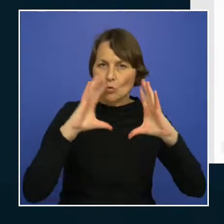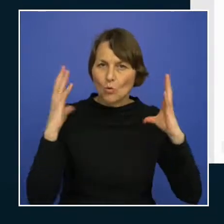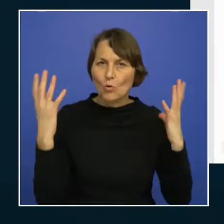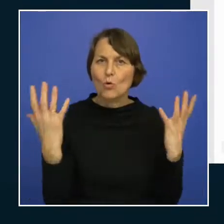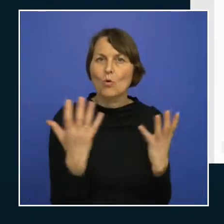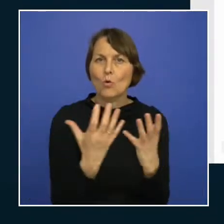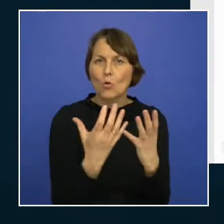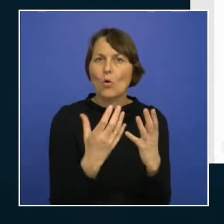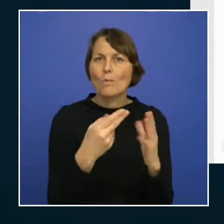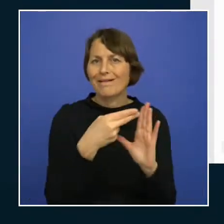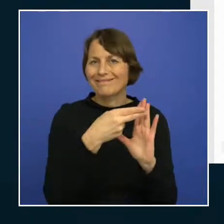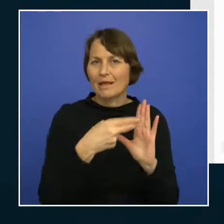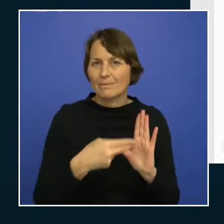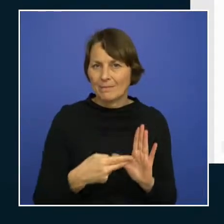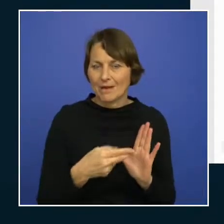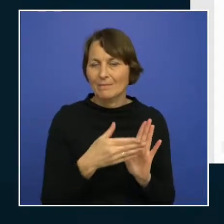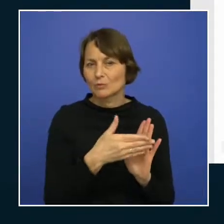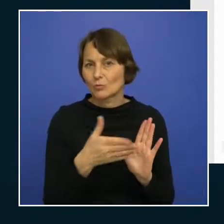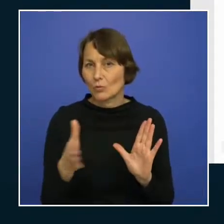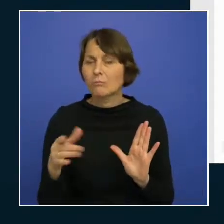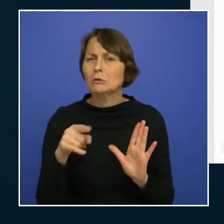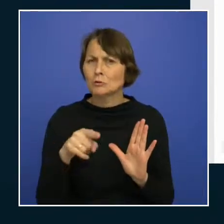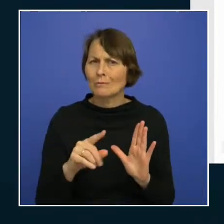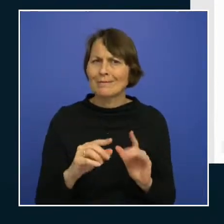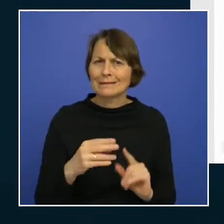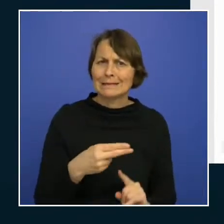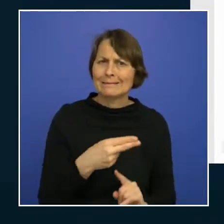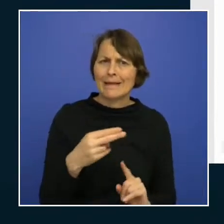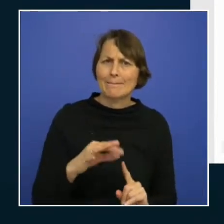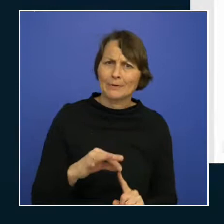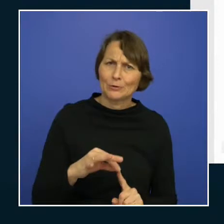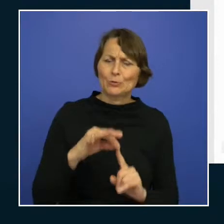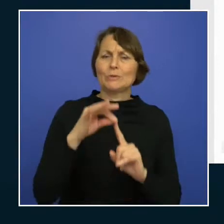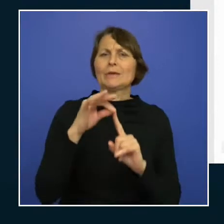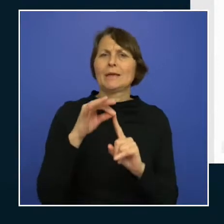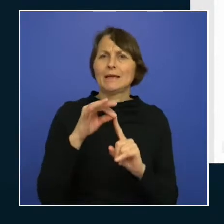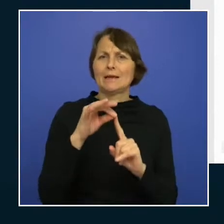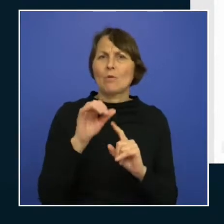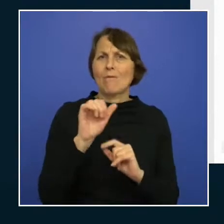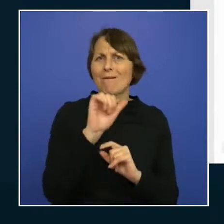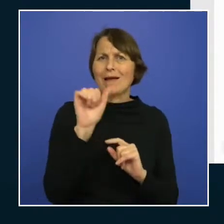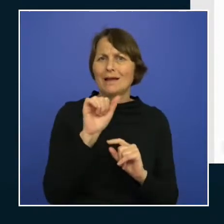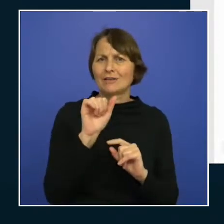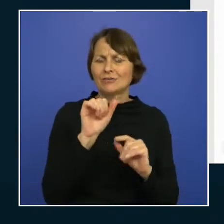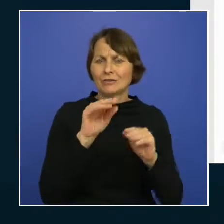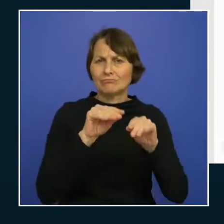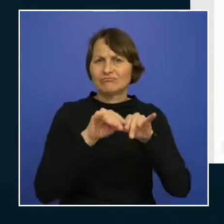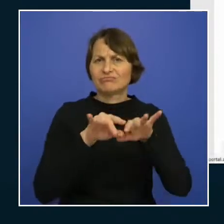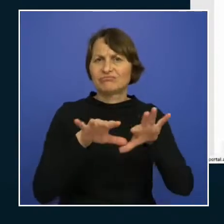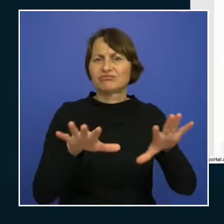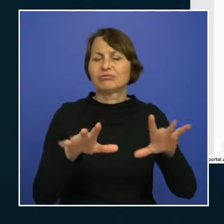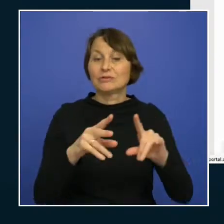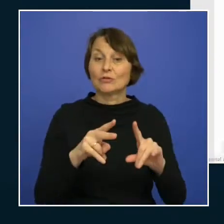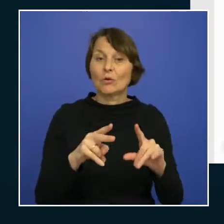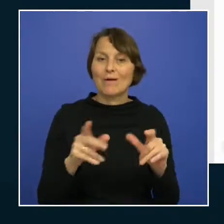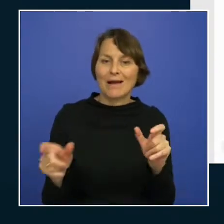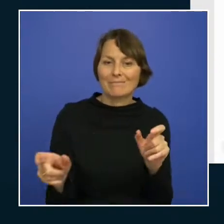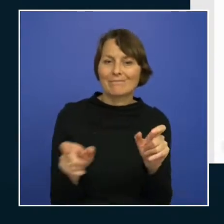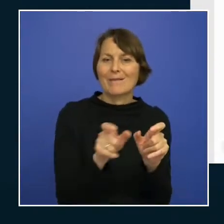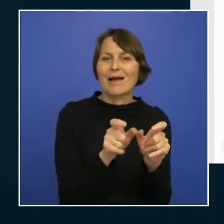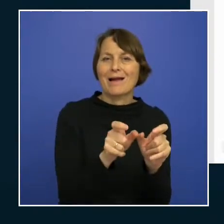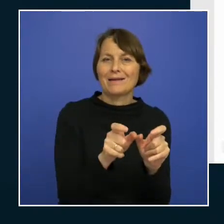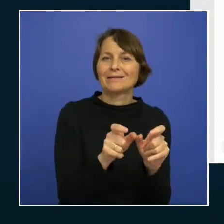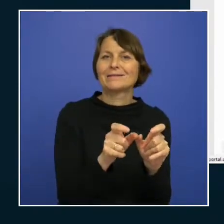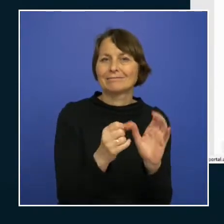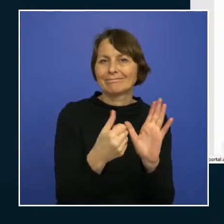naming scope, so this name has to be unique all across Azure. So that's why I put this identifier in front of it.